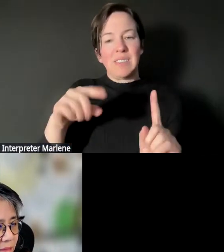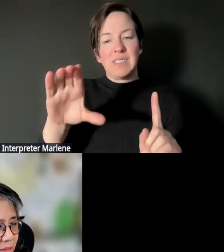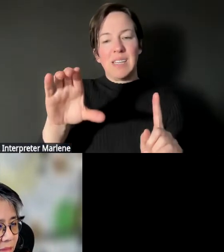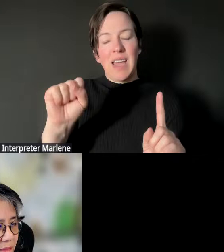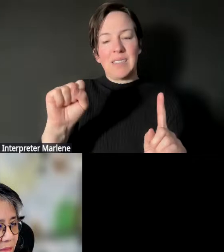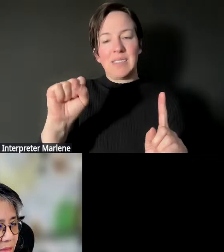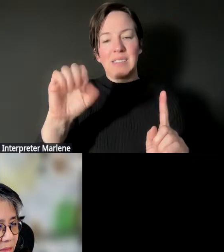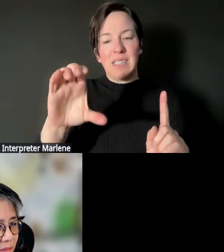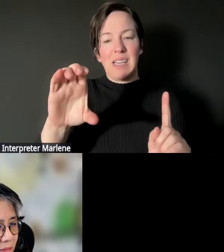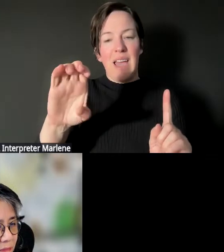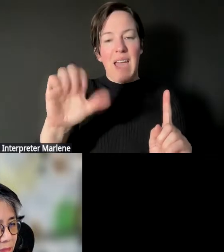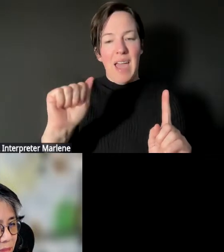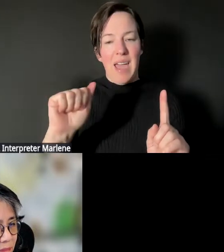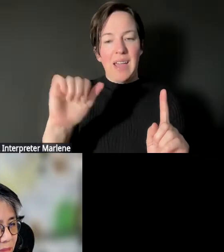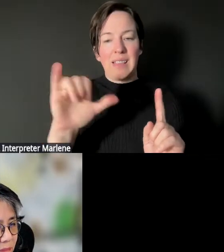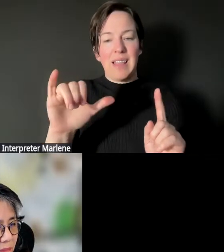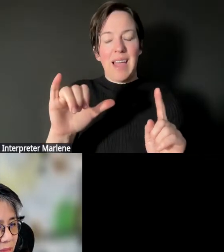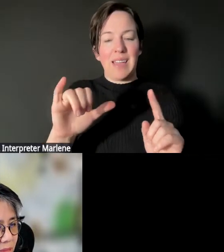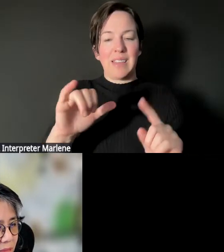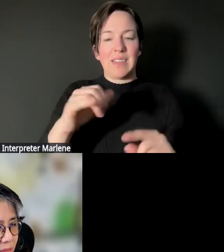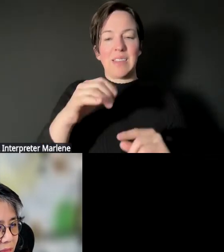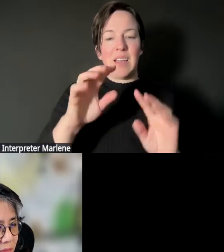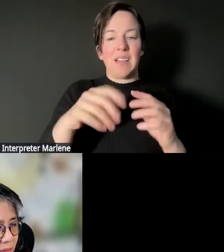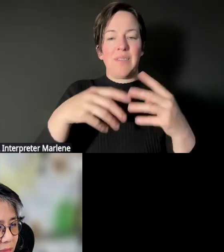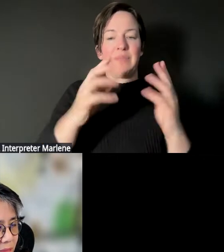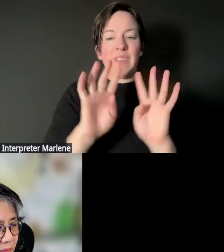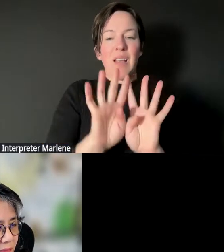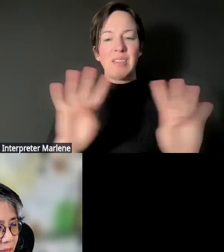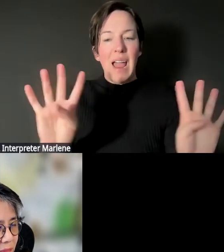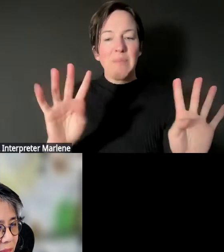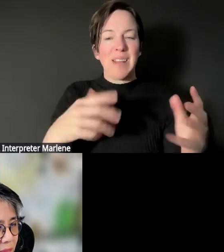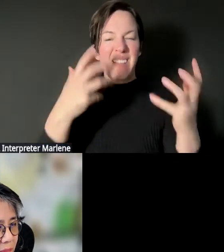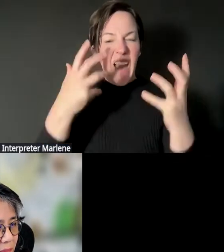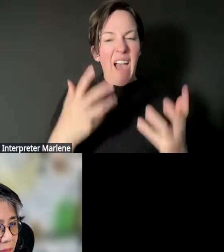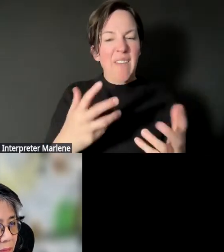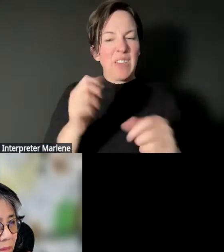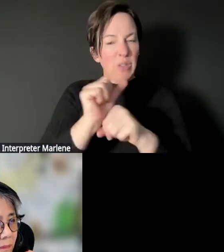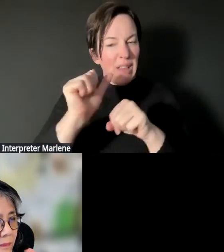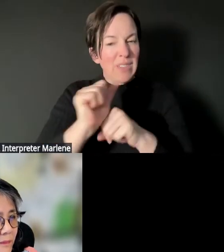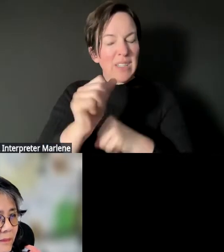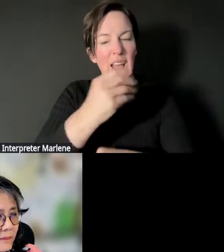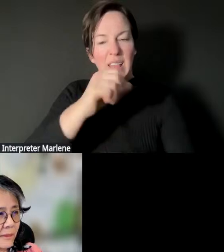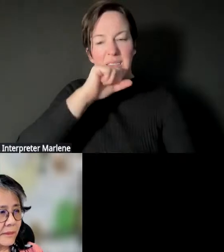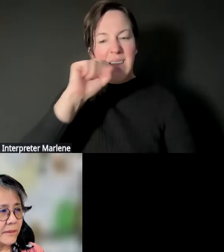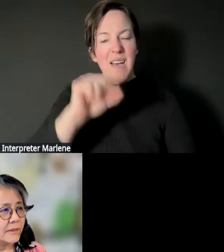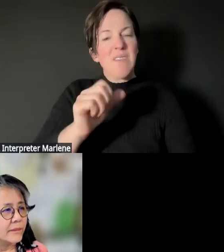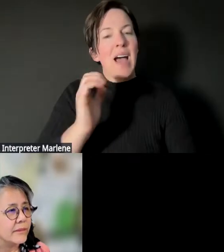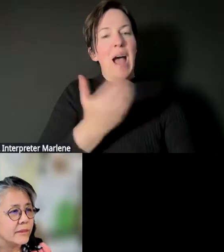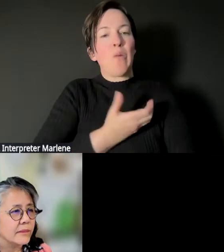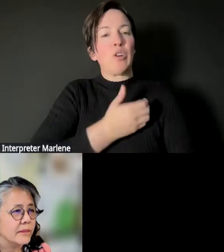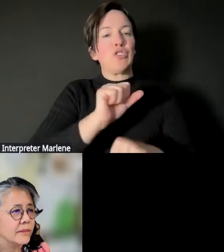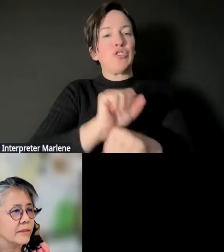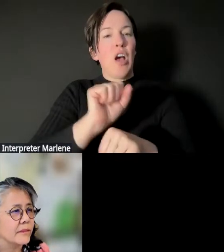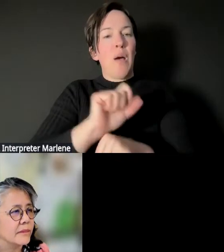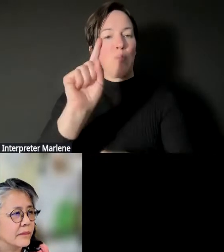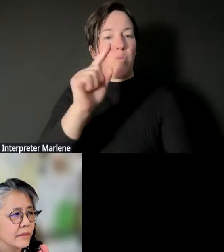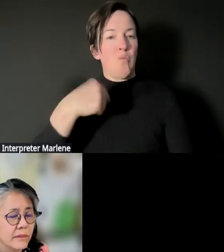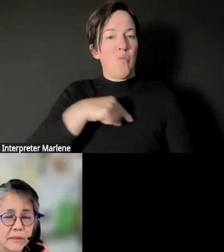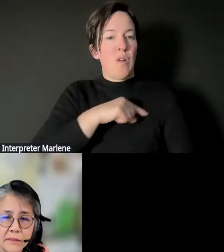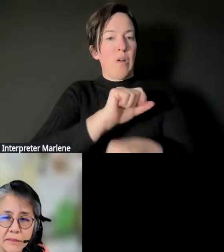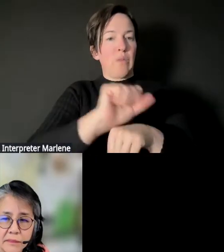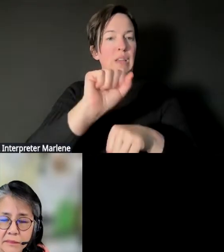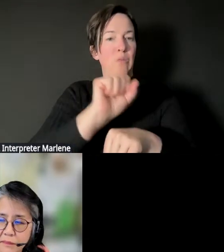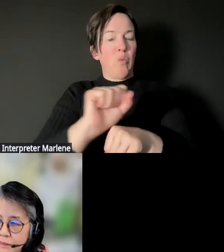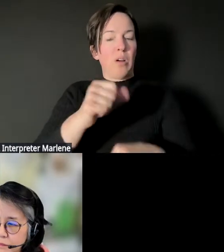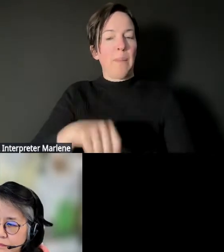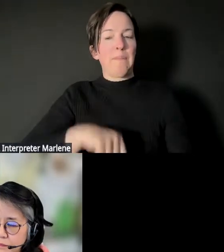team that we call the San Mateo Union High School District. We do the heavy lifting, and we love what we do and where we work. We're proud to be